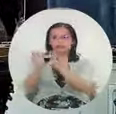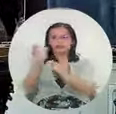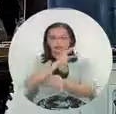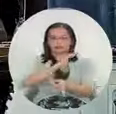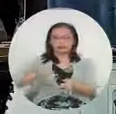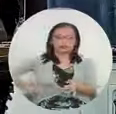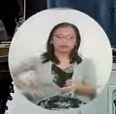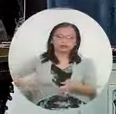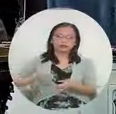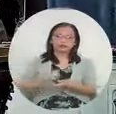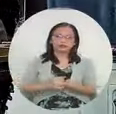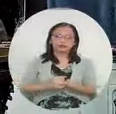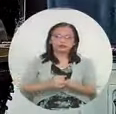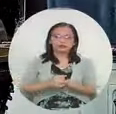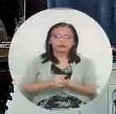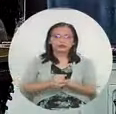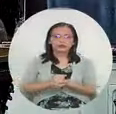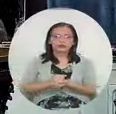of his sins.